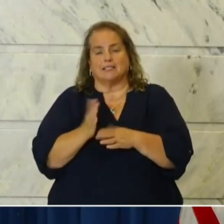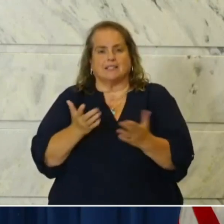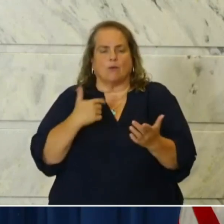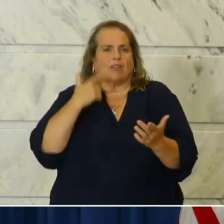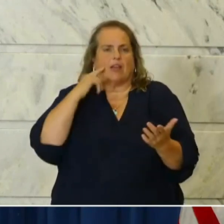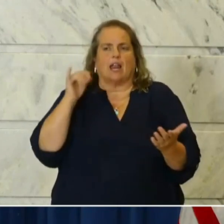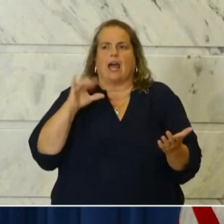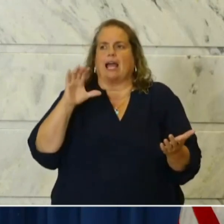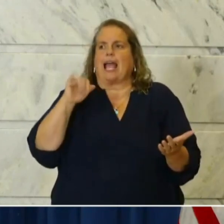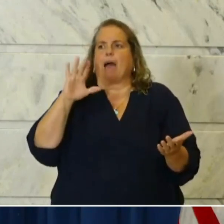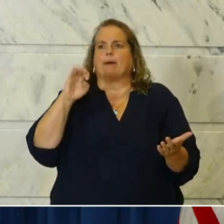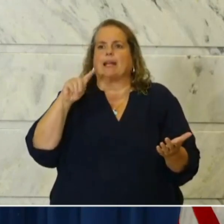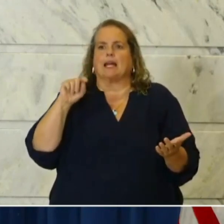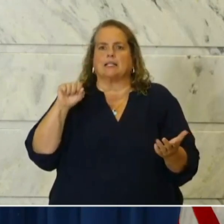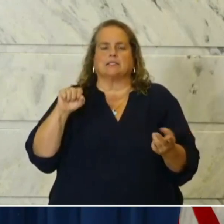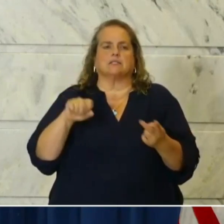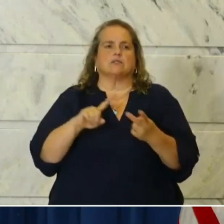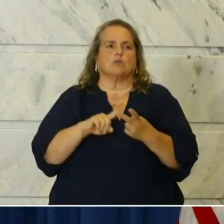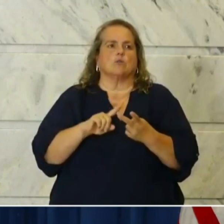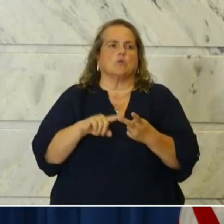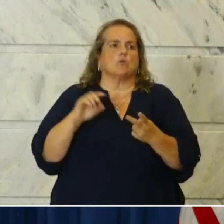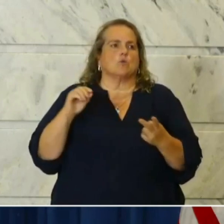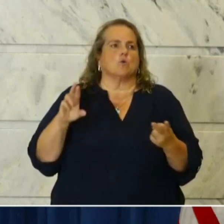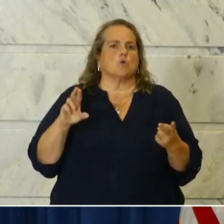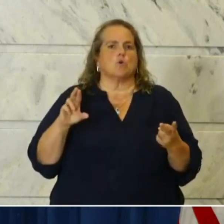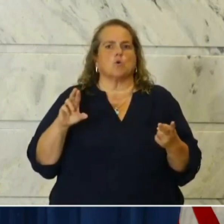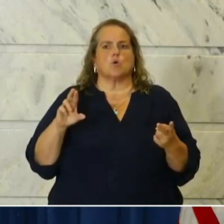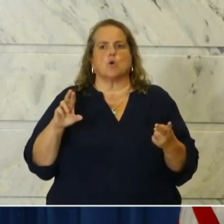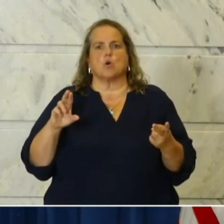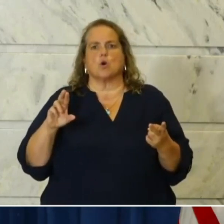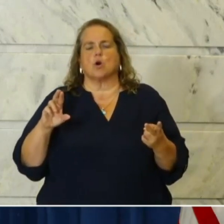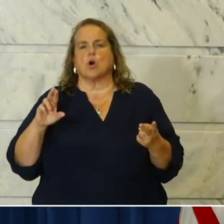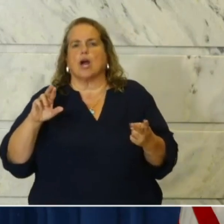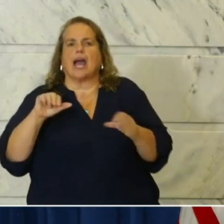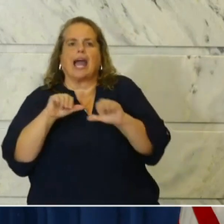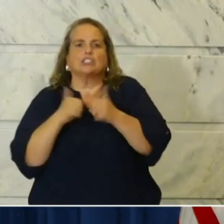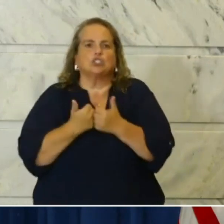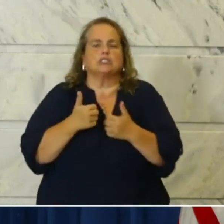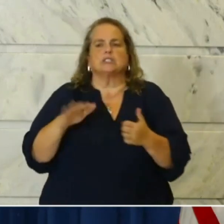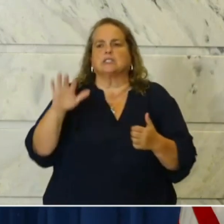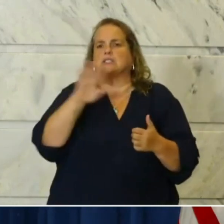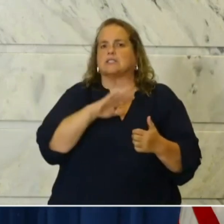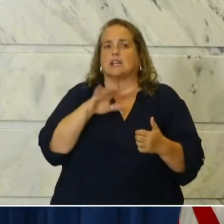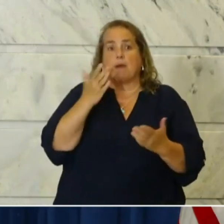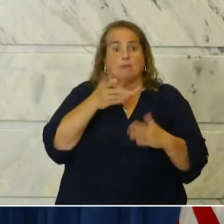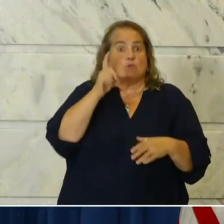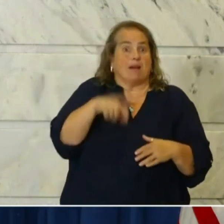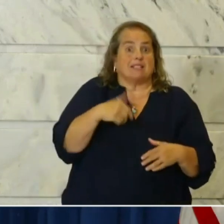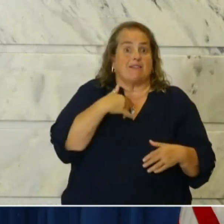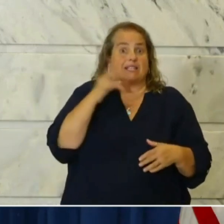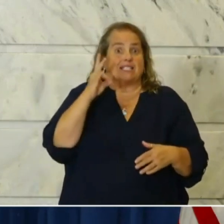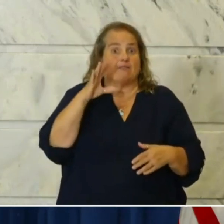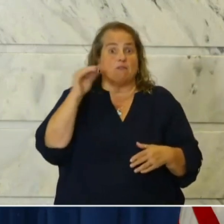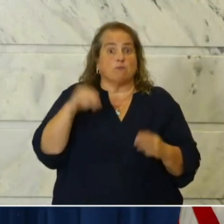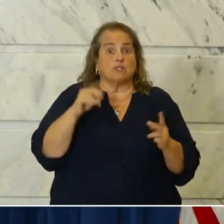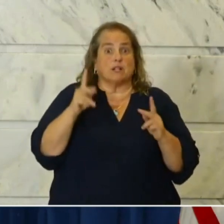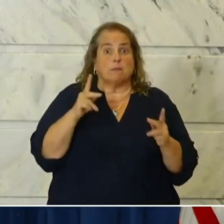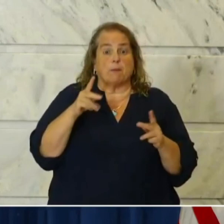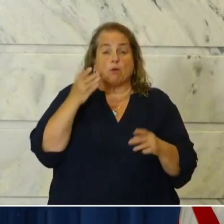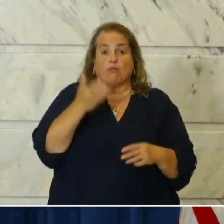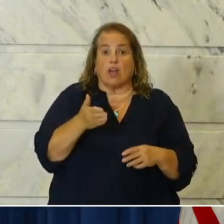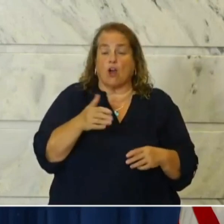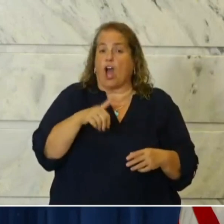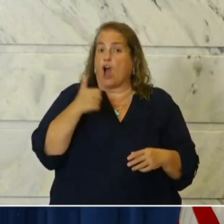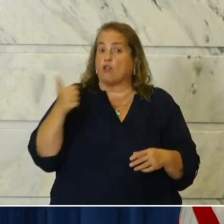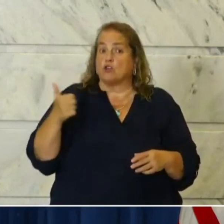for instance, or different entities, some of them you may need to have 75% of people in. Others,